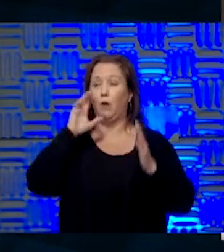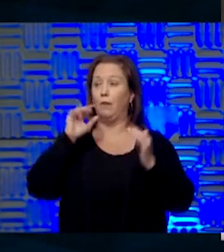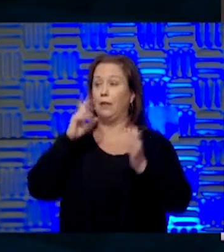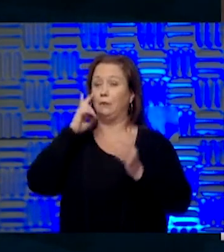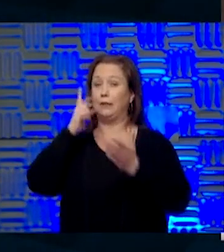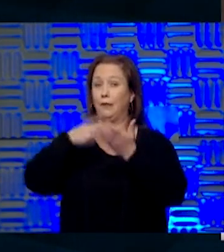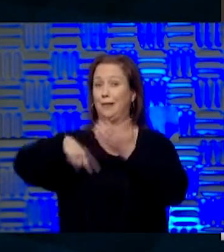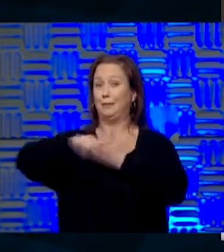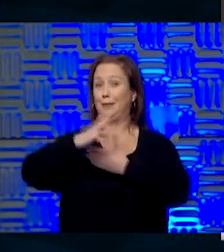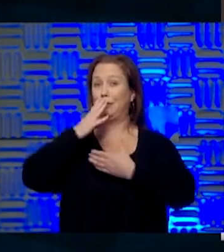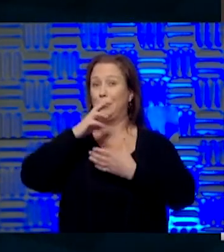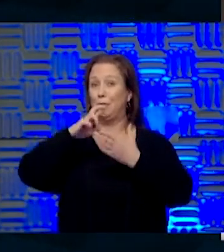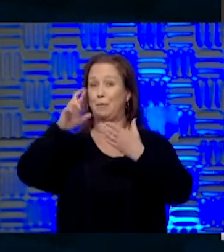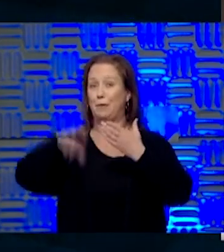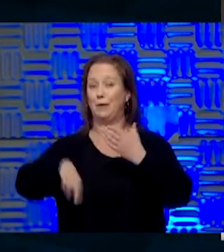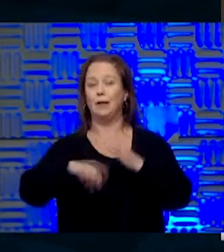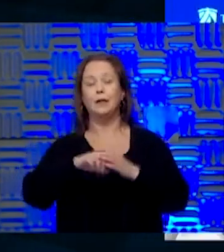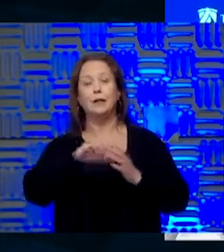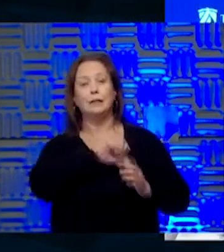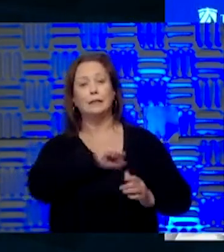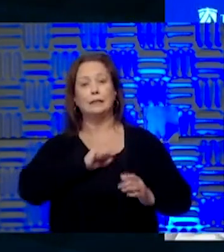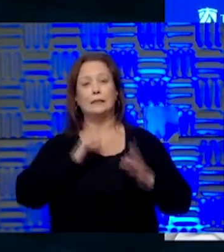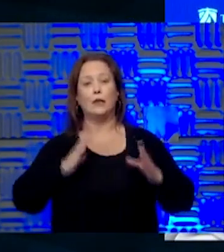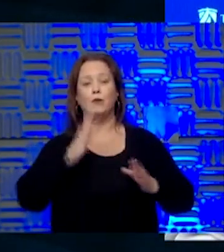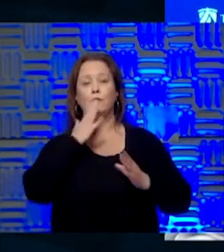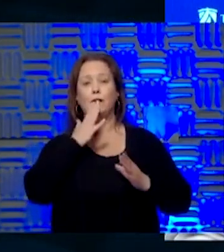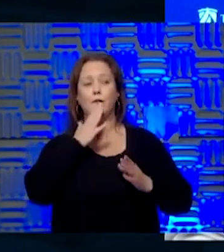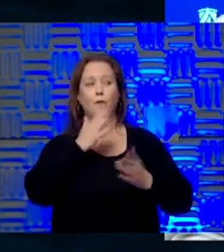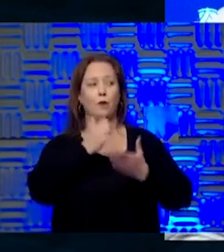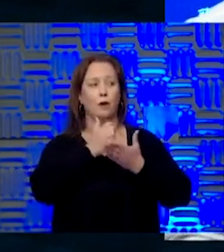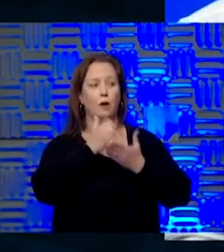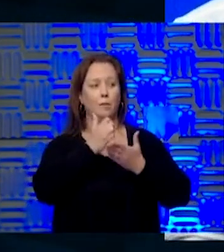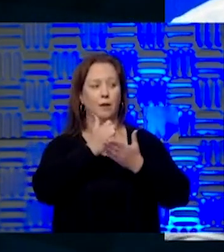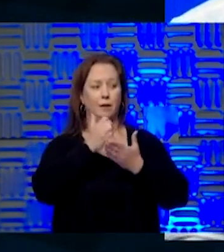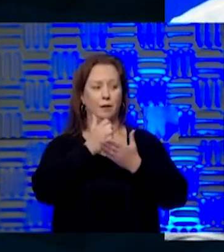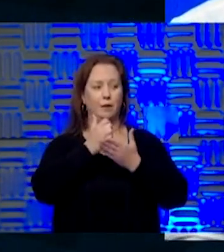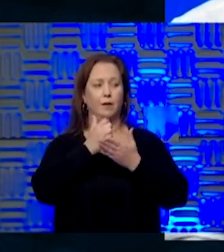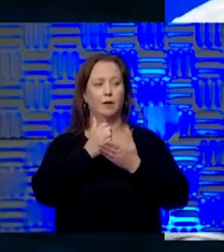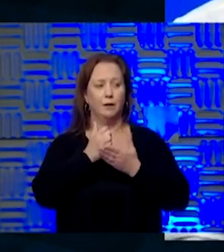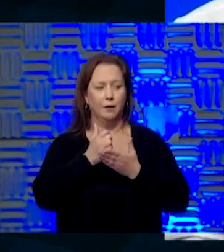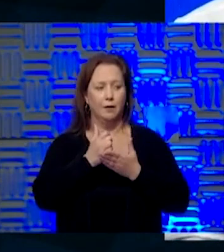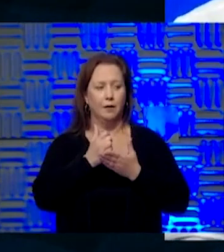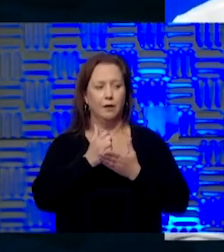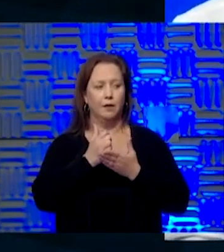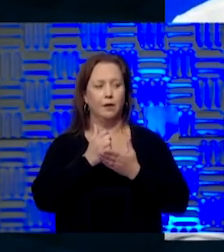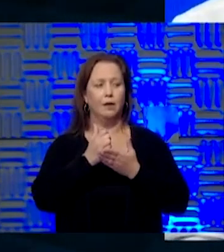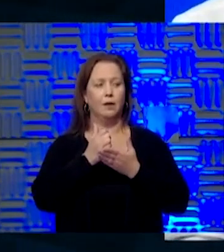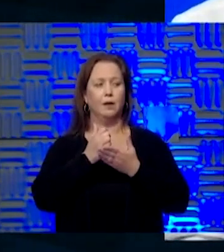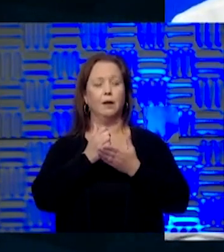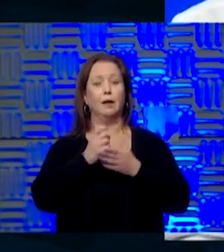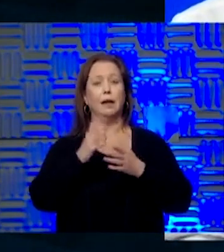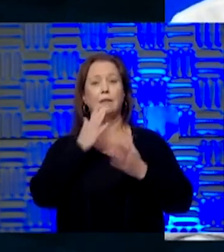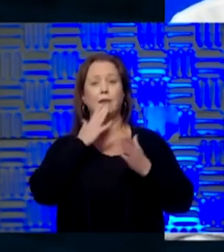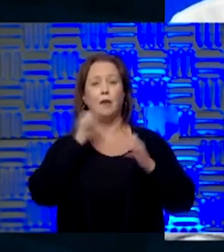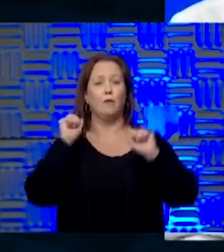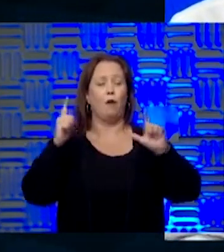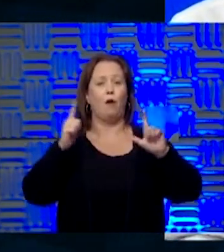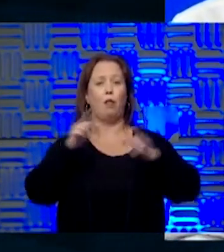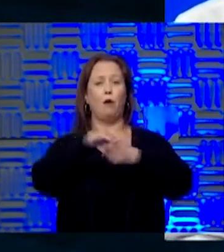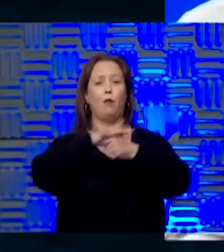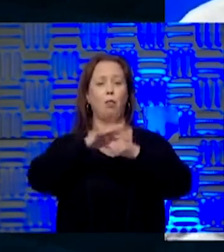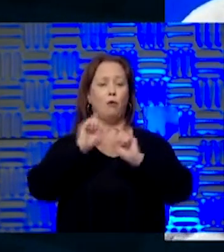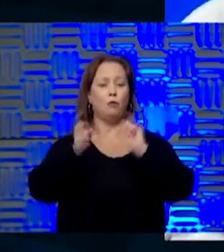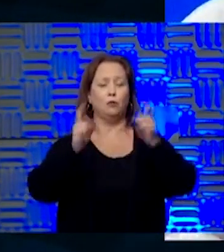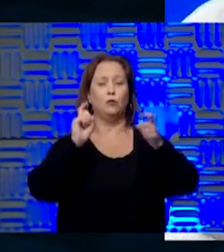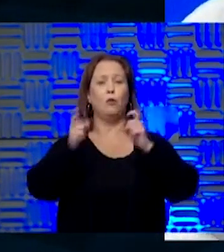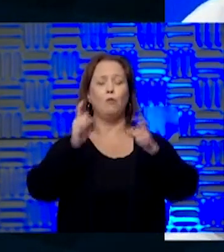week is a good report. Well, we hope so. And Senator, thank you for your help and your aid to health in all of Kansas, too. And thanks to all our local donors who have